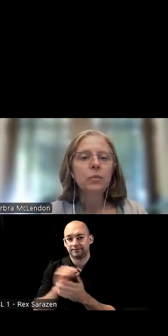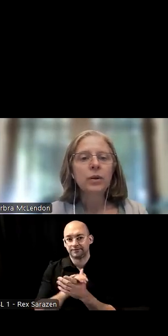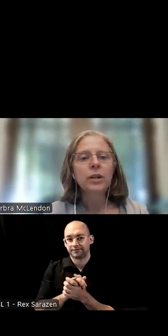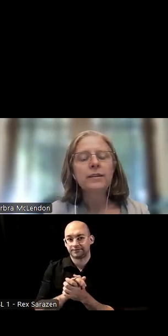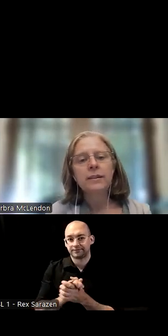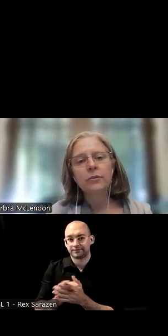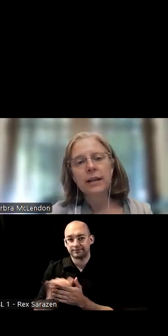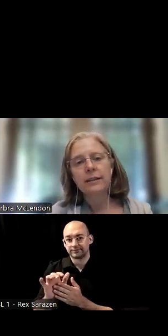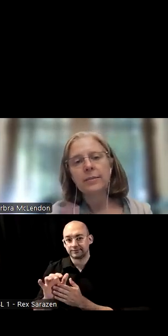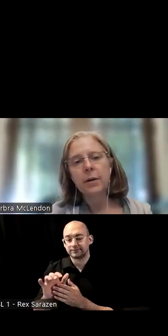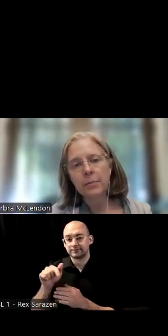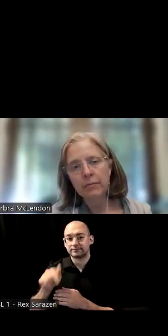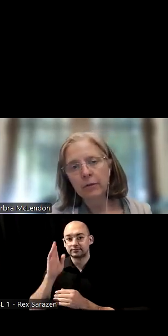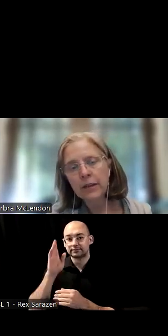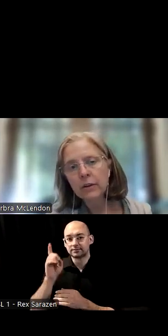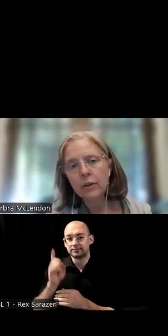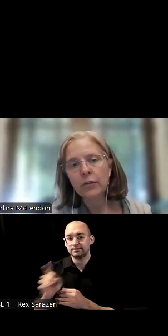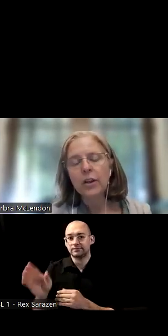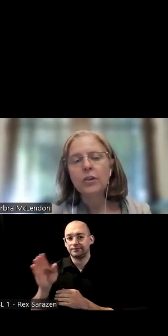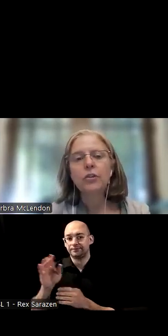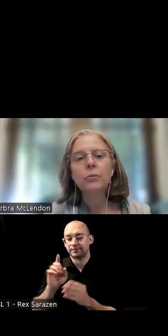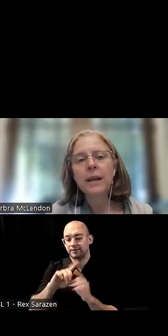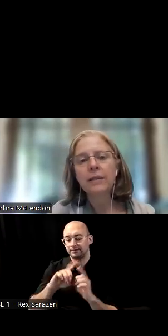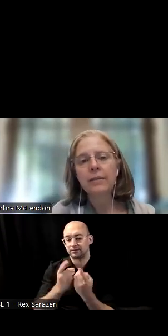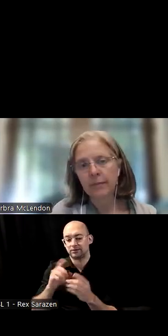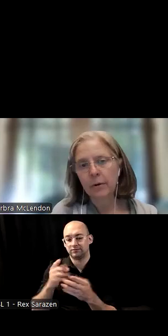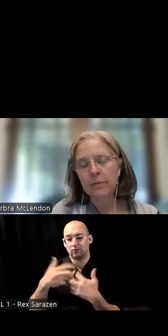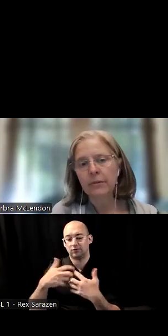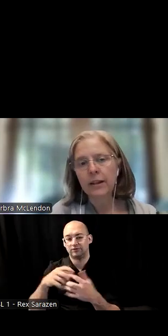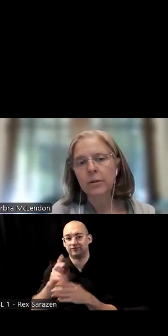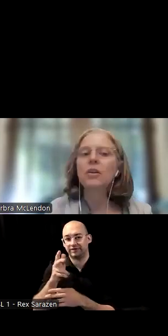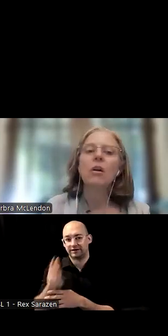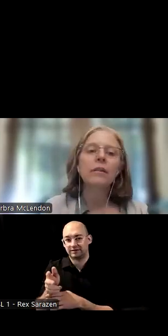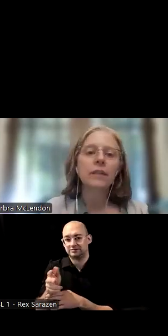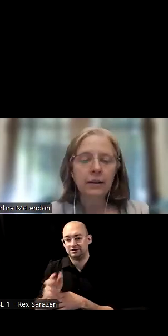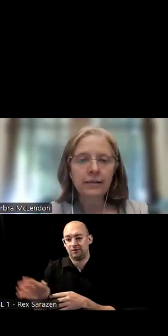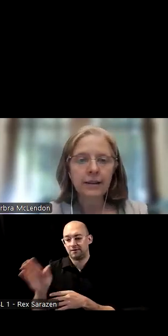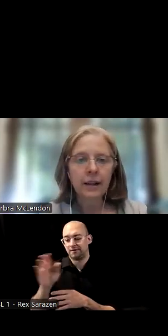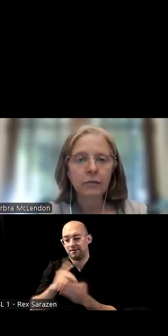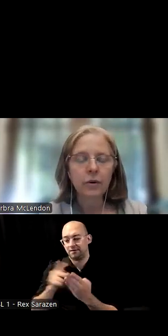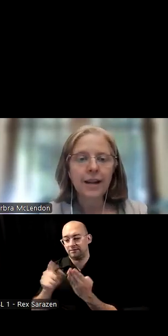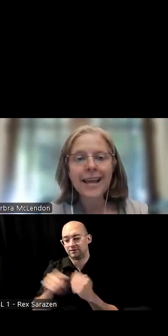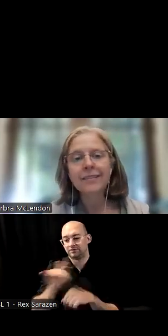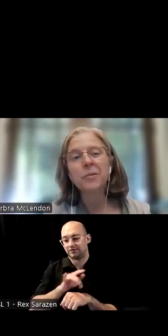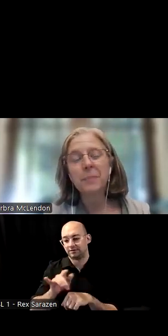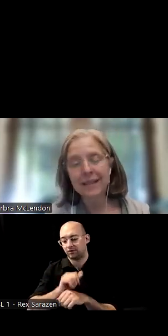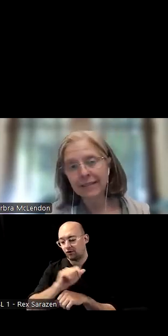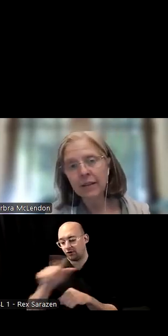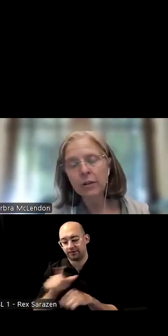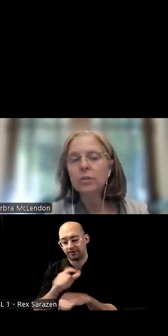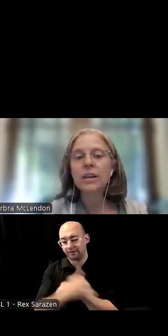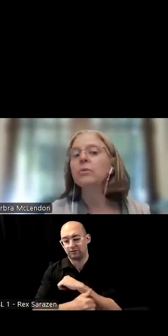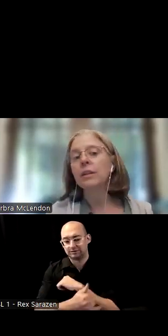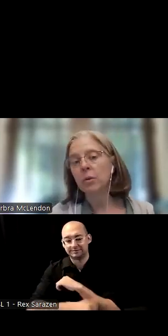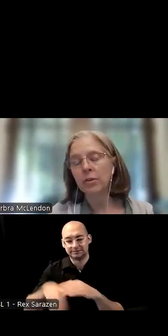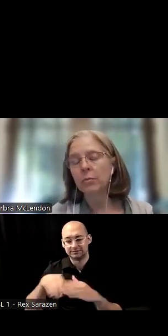And this would direct the Department of Motor Vehicles to make this program available to all of the counties in California. At its most basic